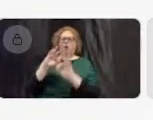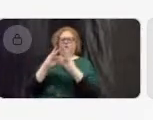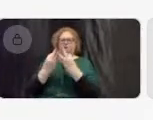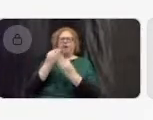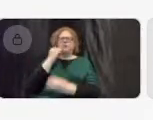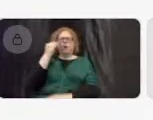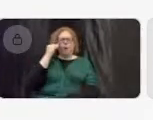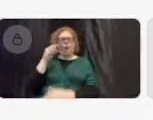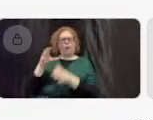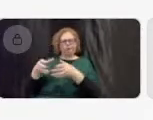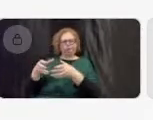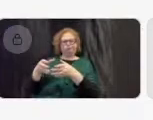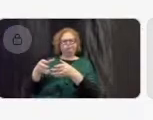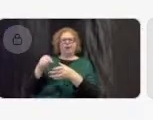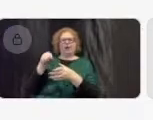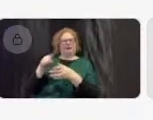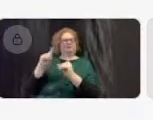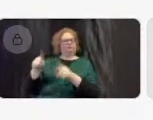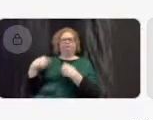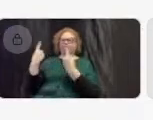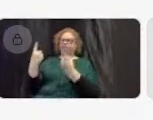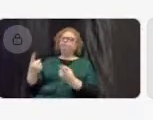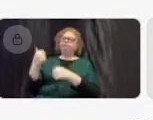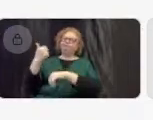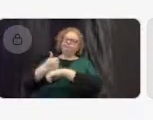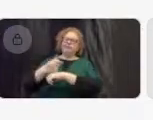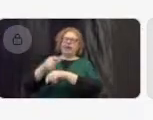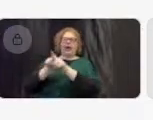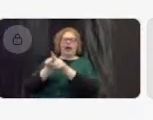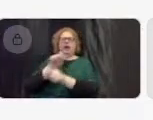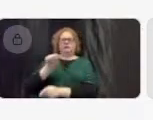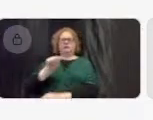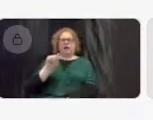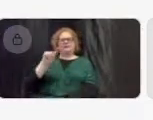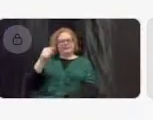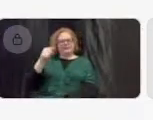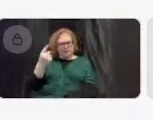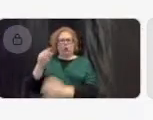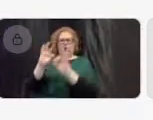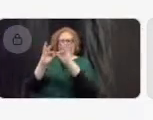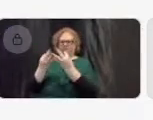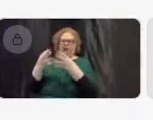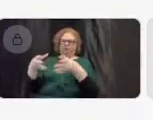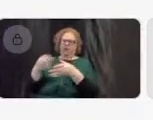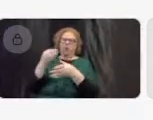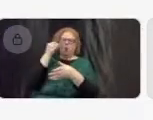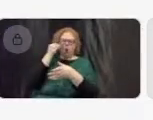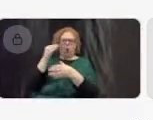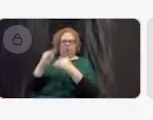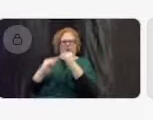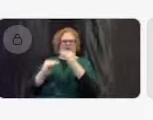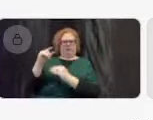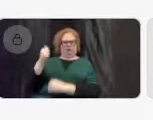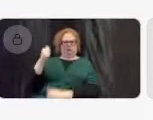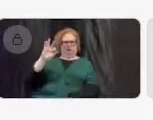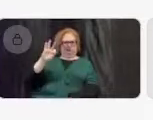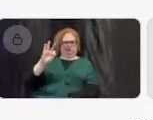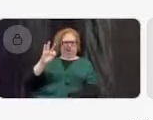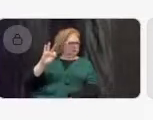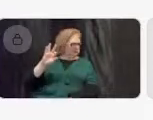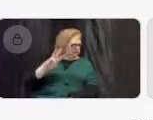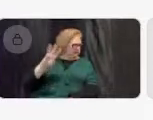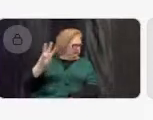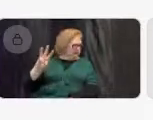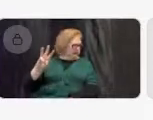used as a single-family home since it was built in 1936. Several issues concern me.